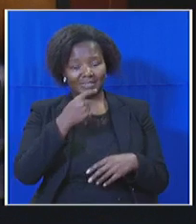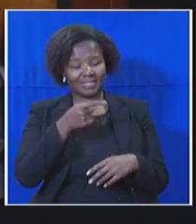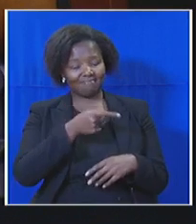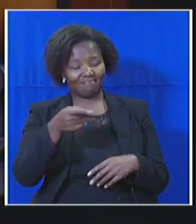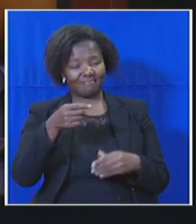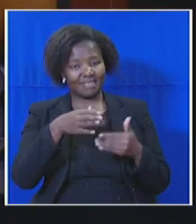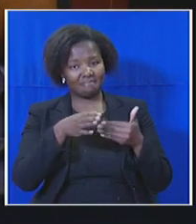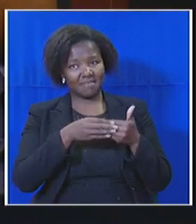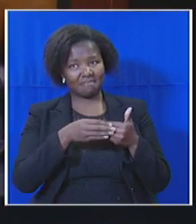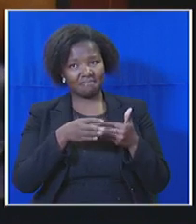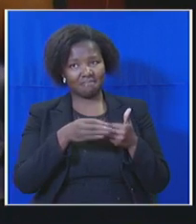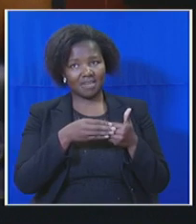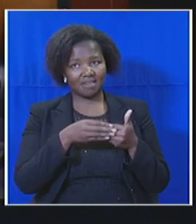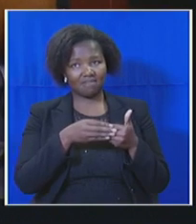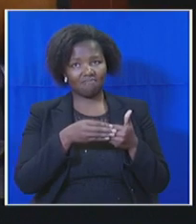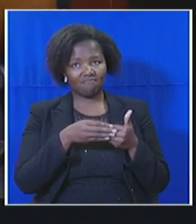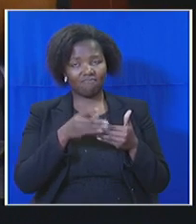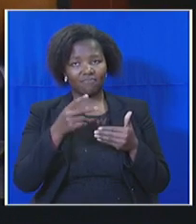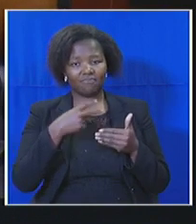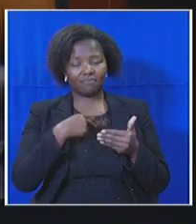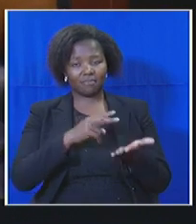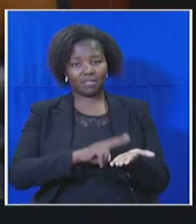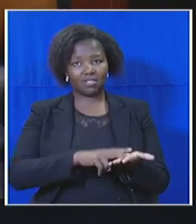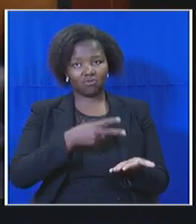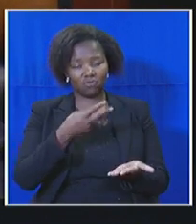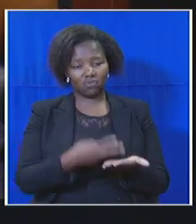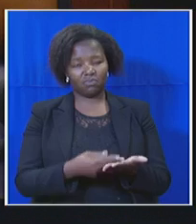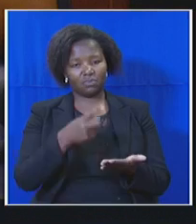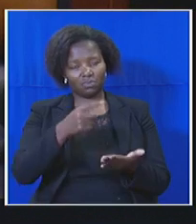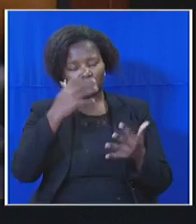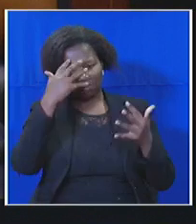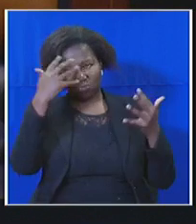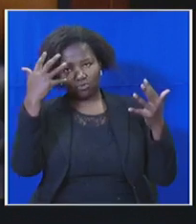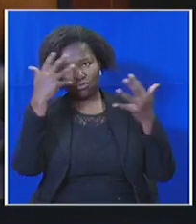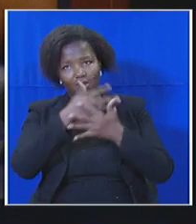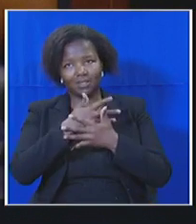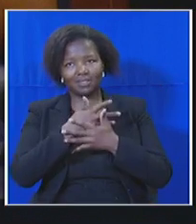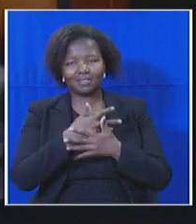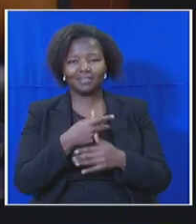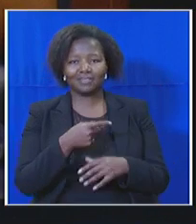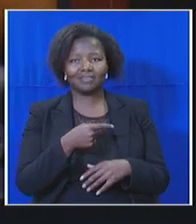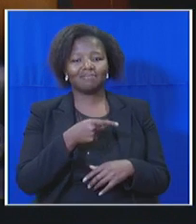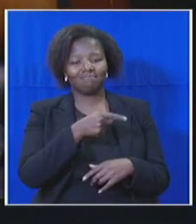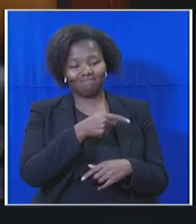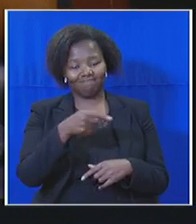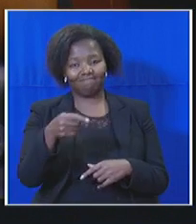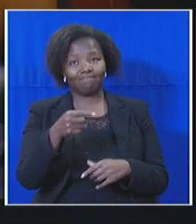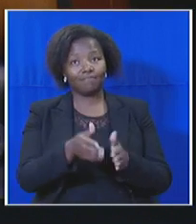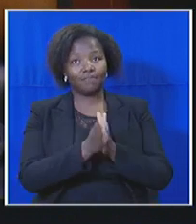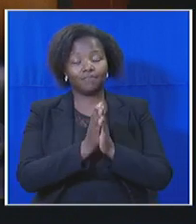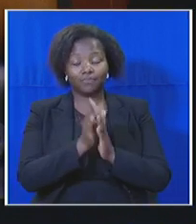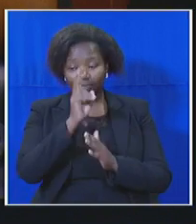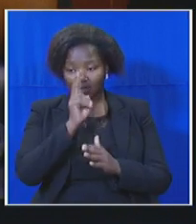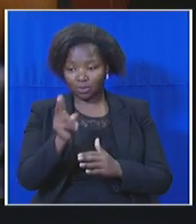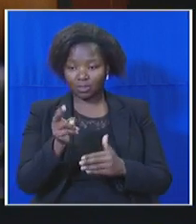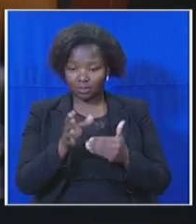members, to translate it, are drunk, but tagiwe. Honorable Sonti, this is